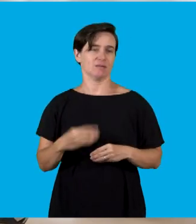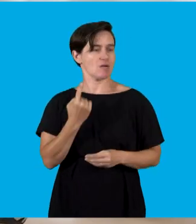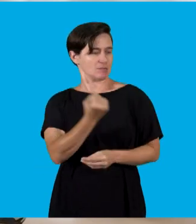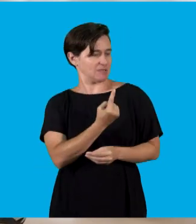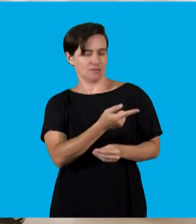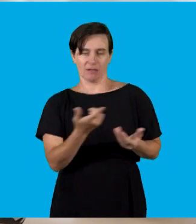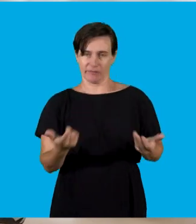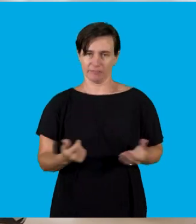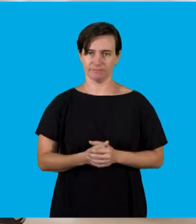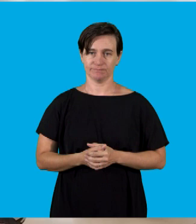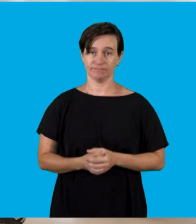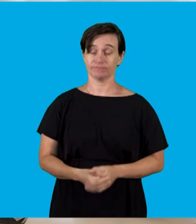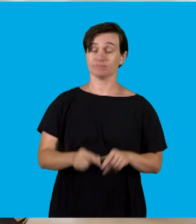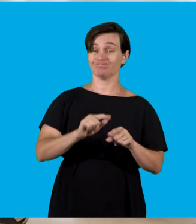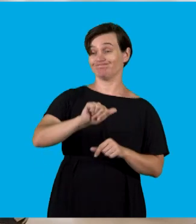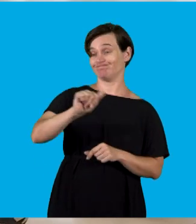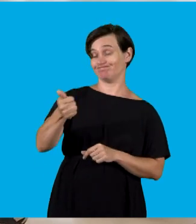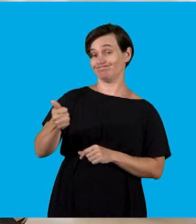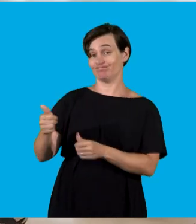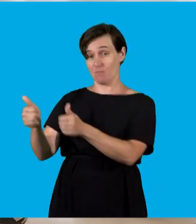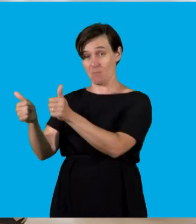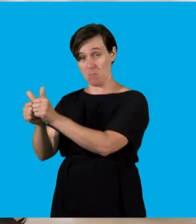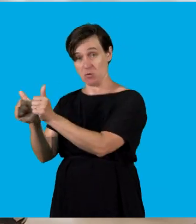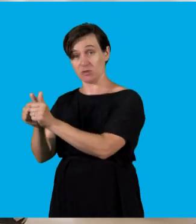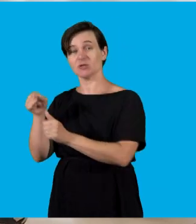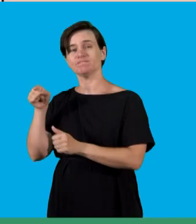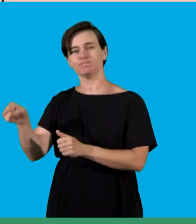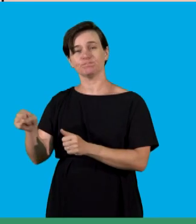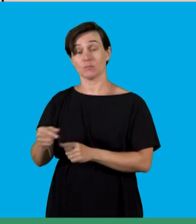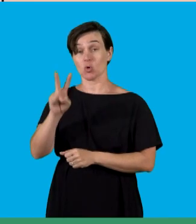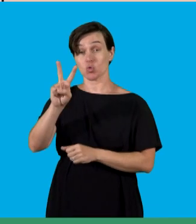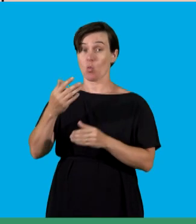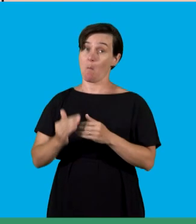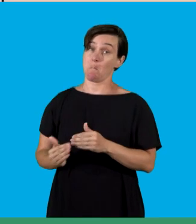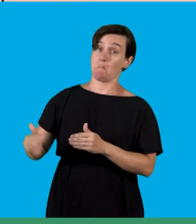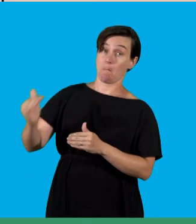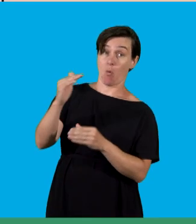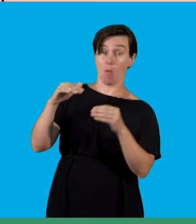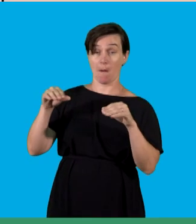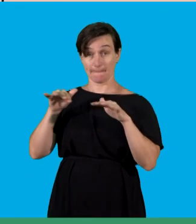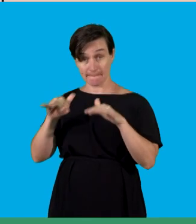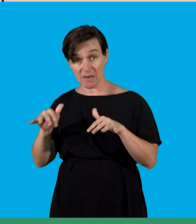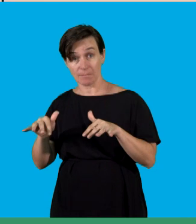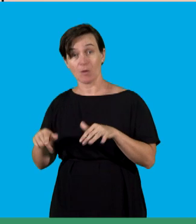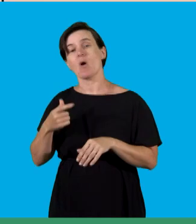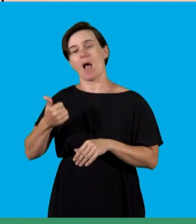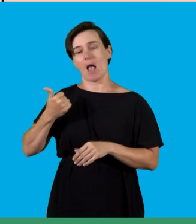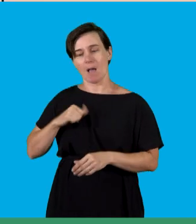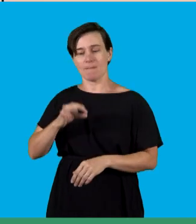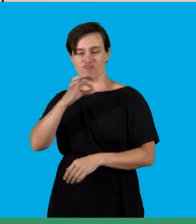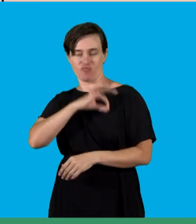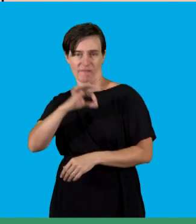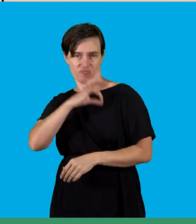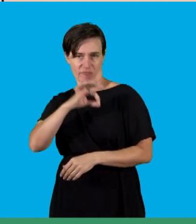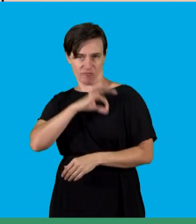himself or by himself. Whereas a partnership comprises of two or more people intending